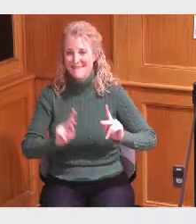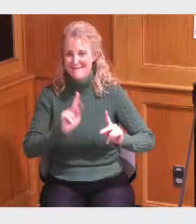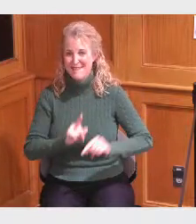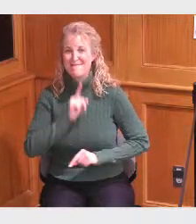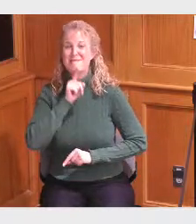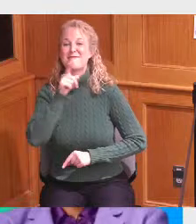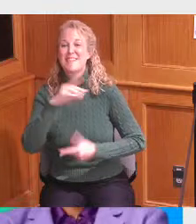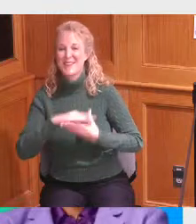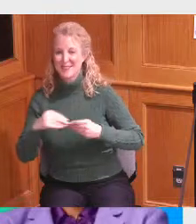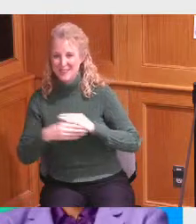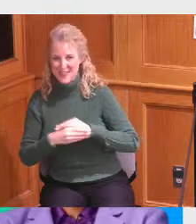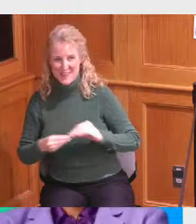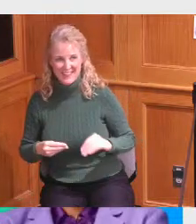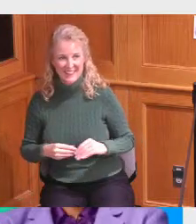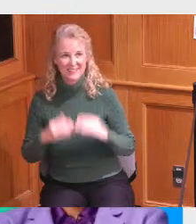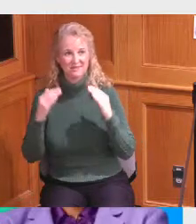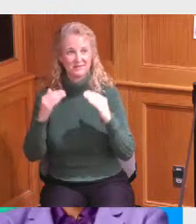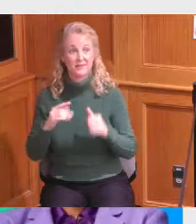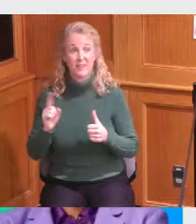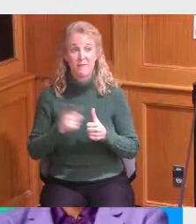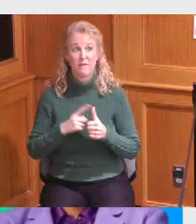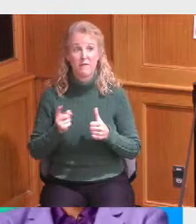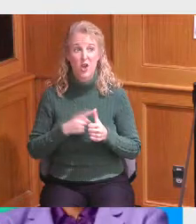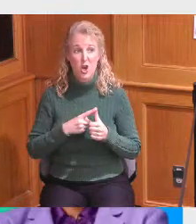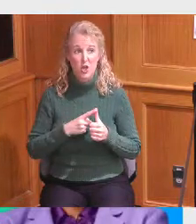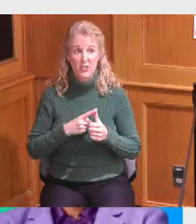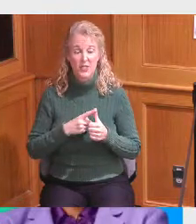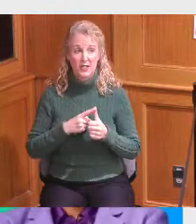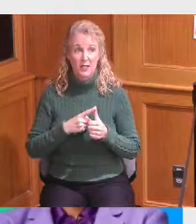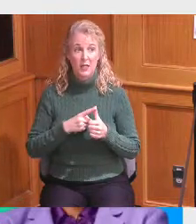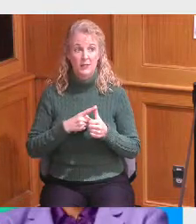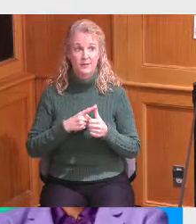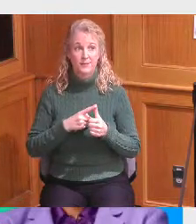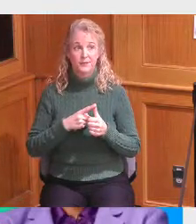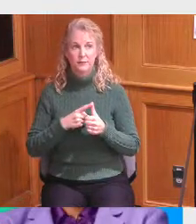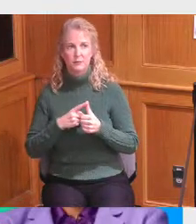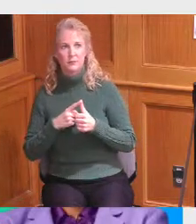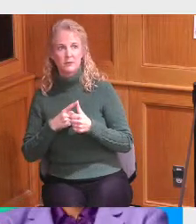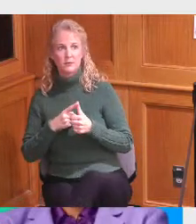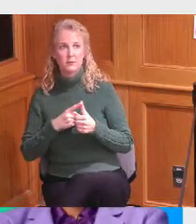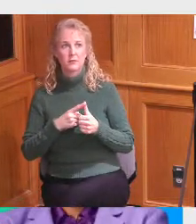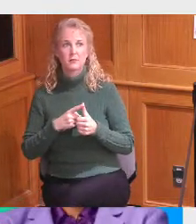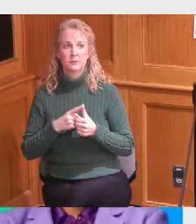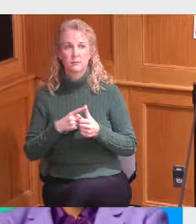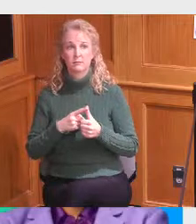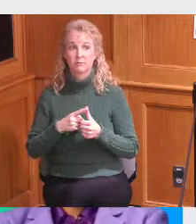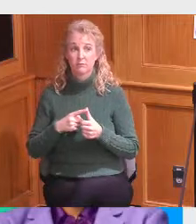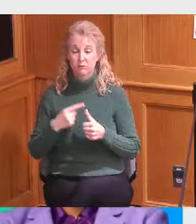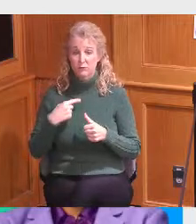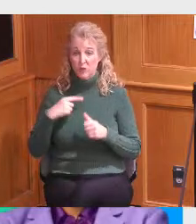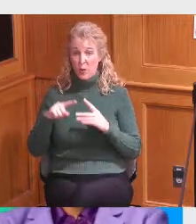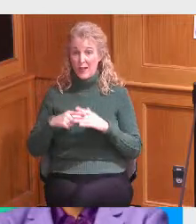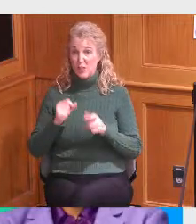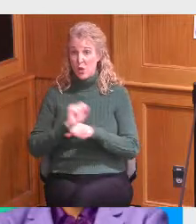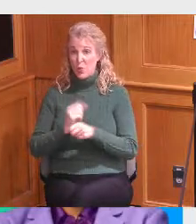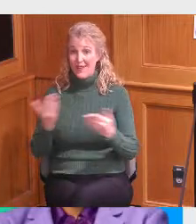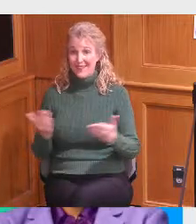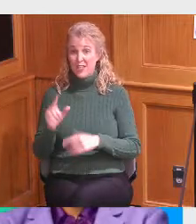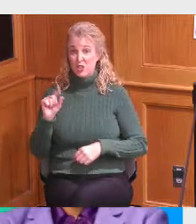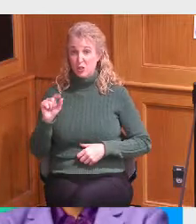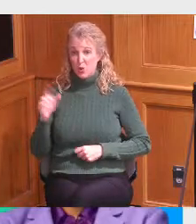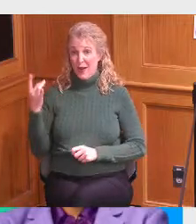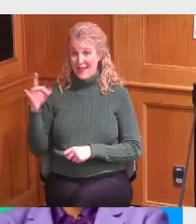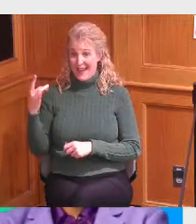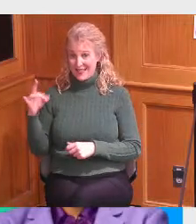impact. So the first one I want you to know, when I came here in 2018, I met